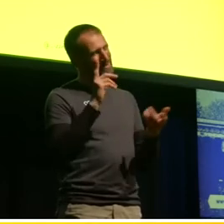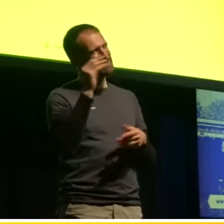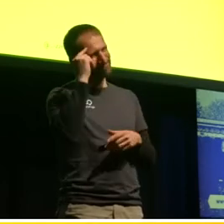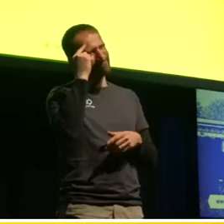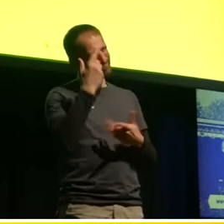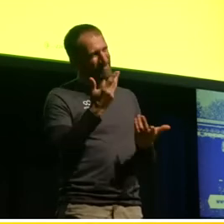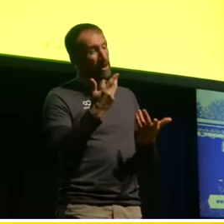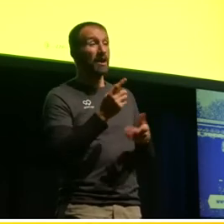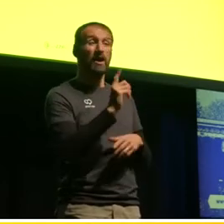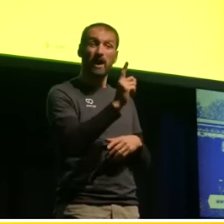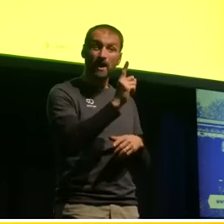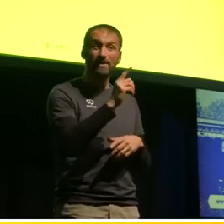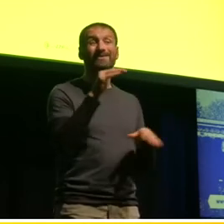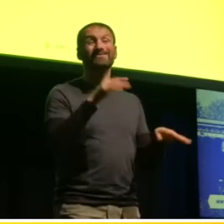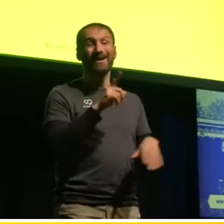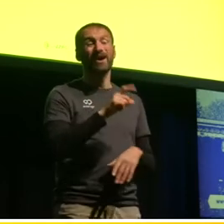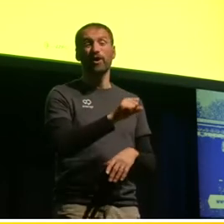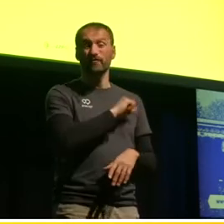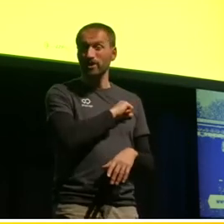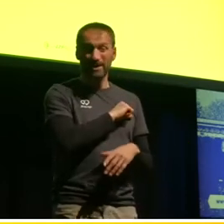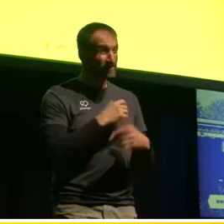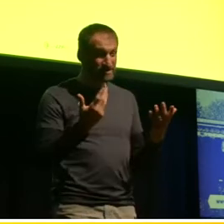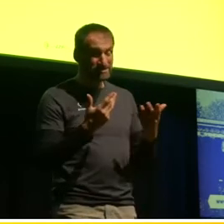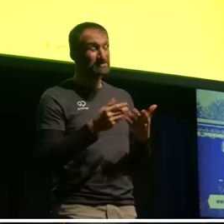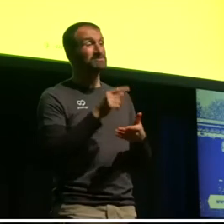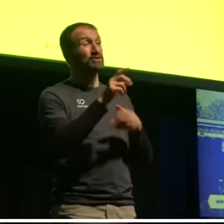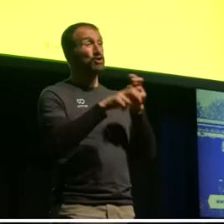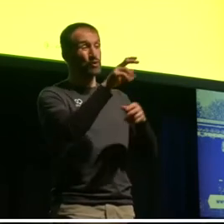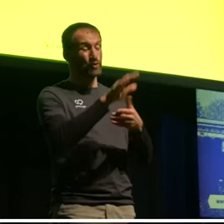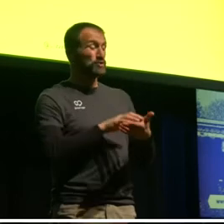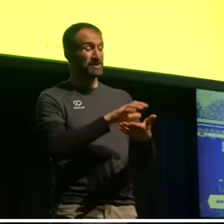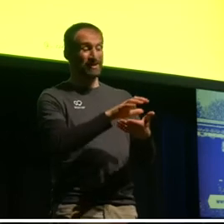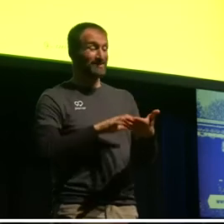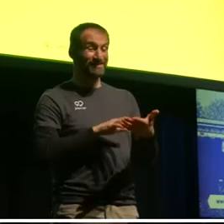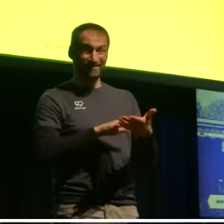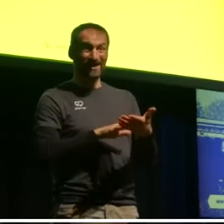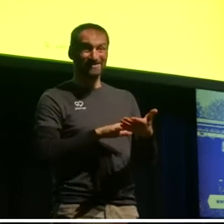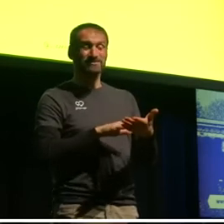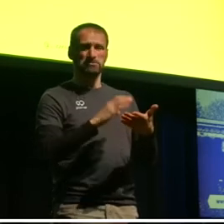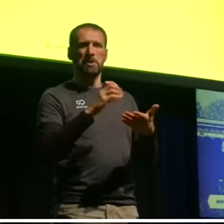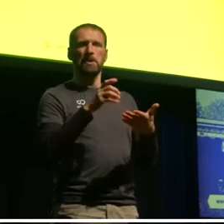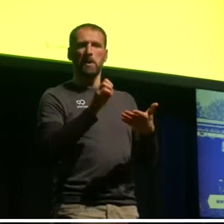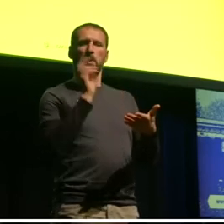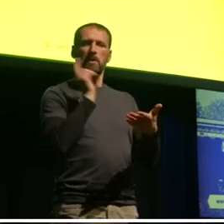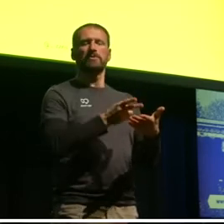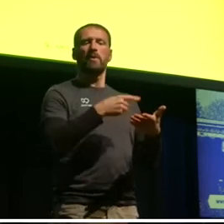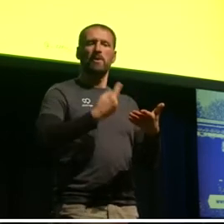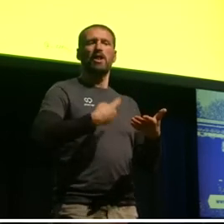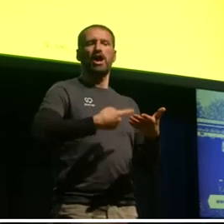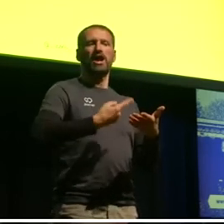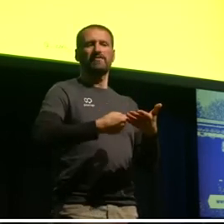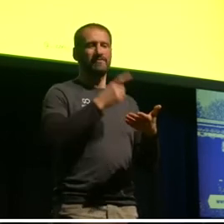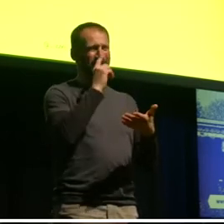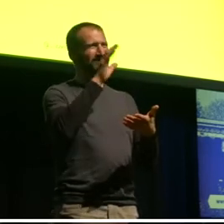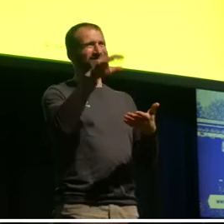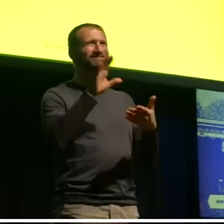advantage. You still have code running on his device. So if you can't access the page, you can